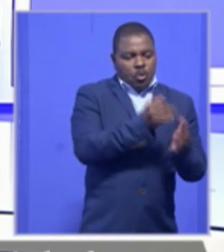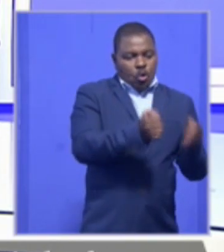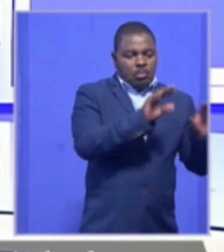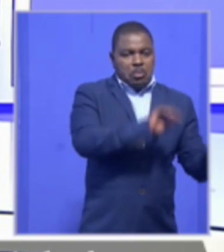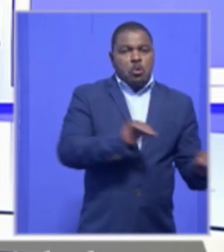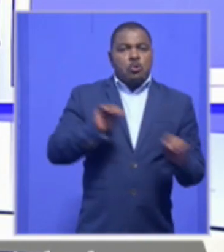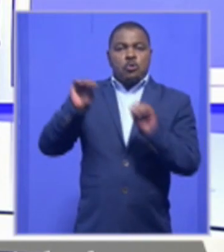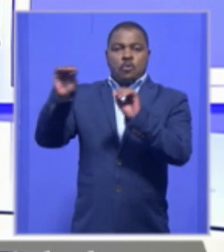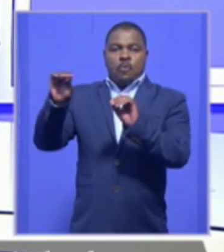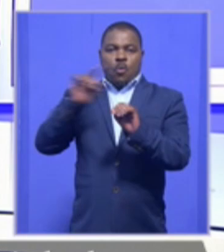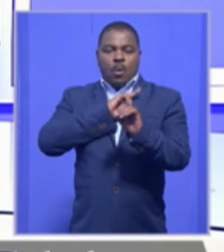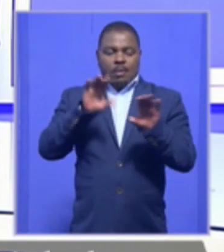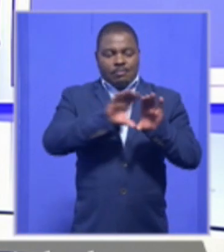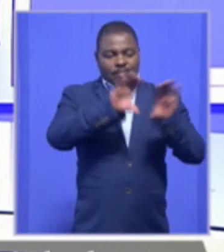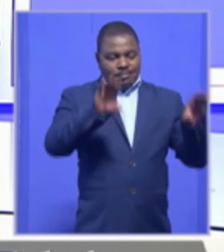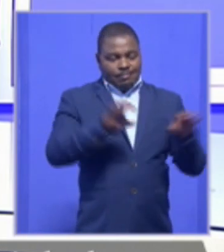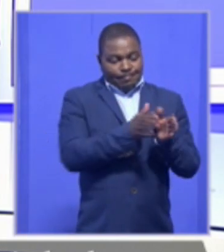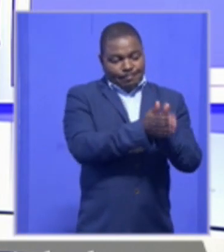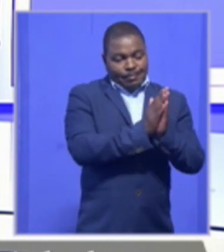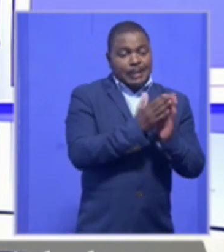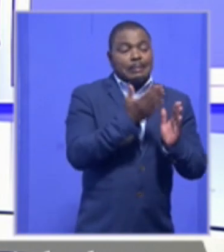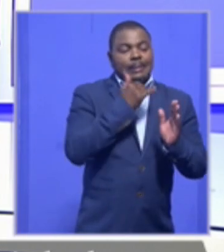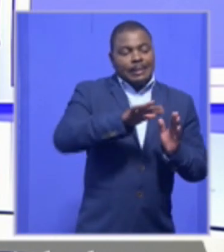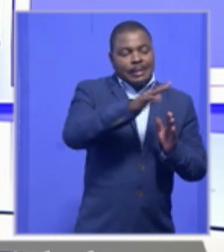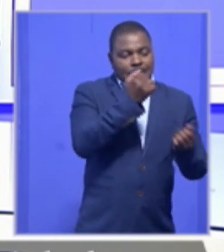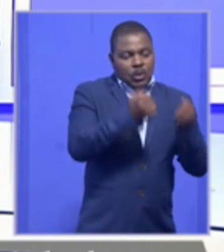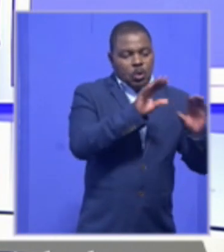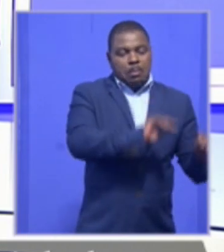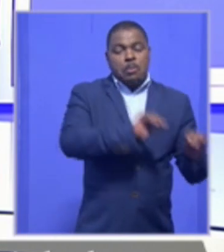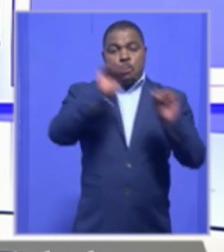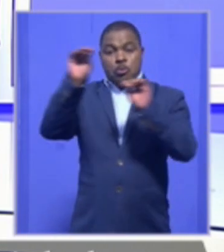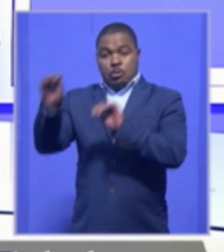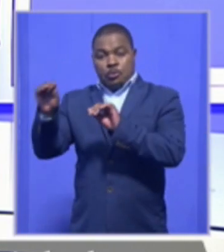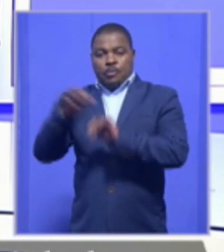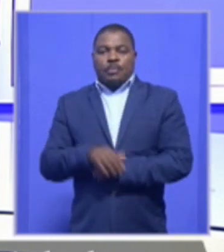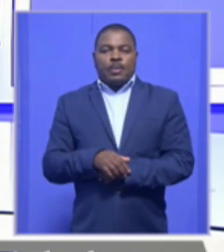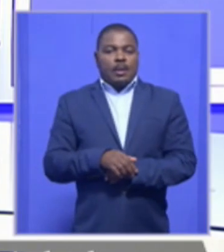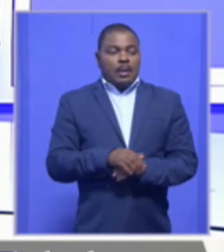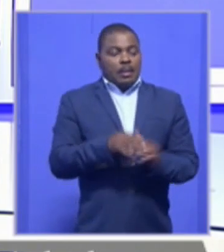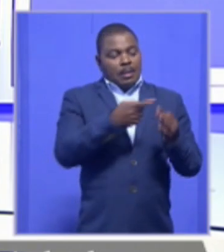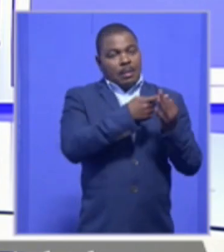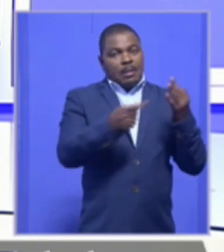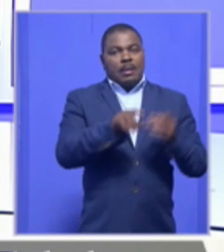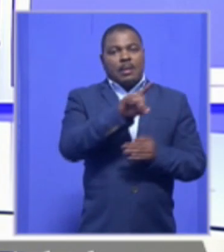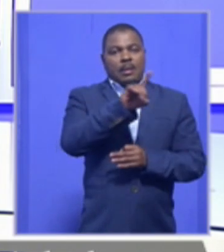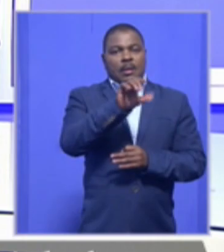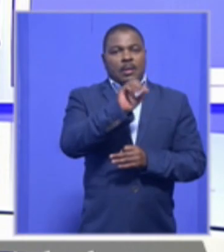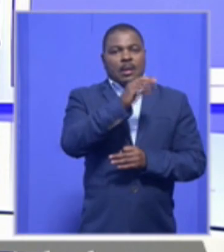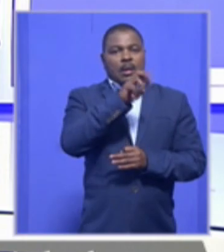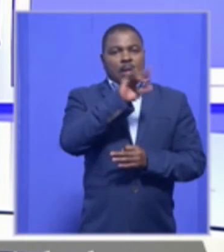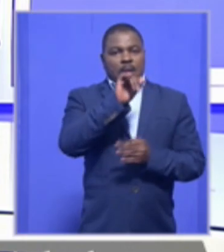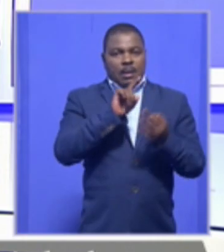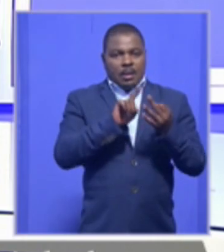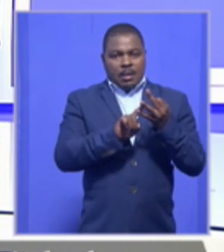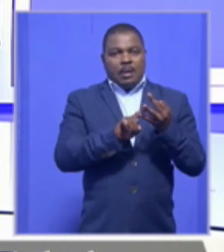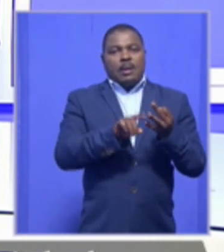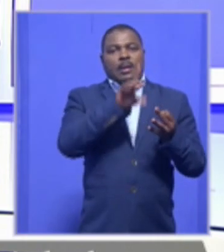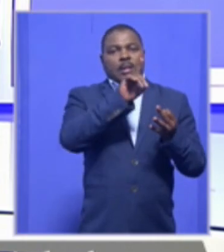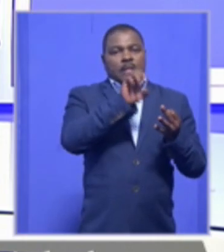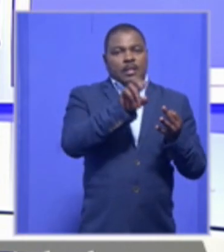morago ga go lokolola Steve Karata sa go kgopela go fetola lefelo la tsheko. Balatofatša Zakaria Oliver, Rudolf Divet